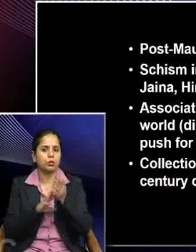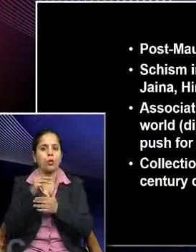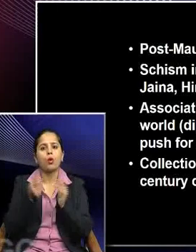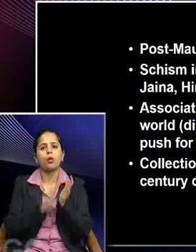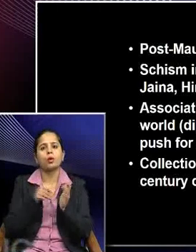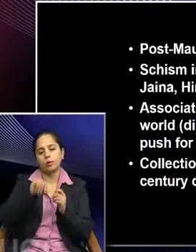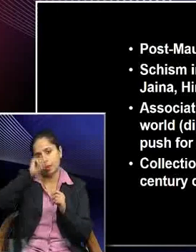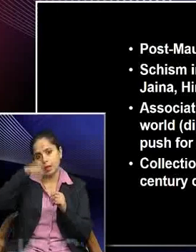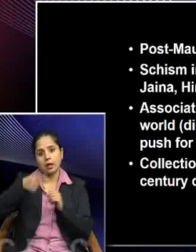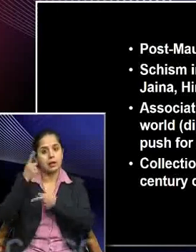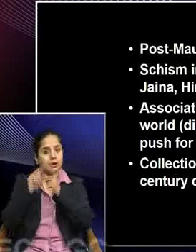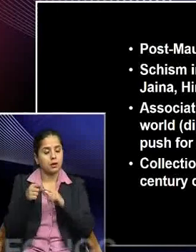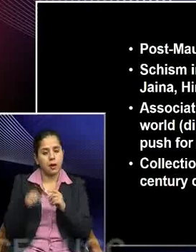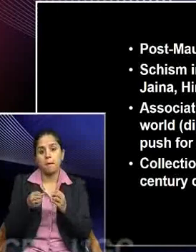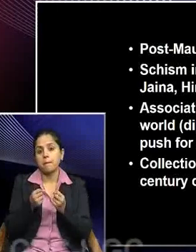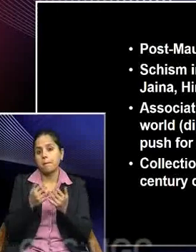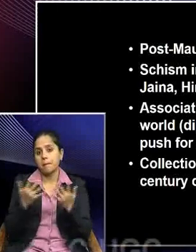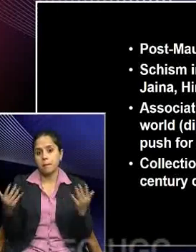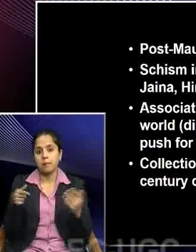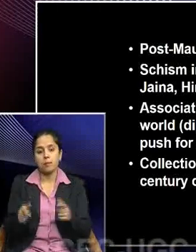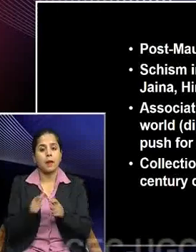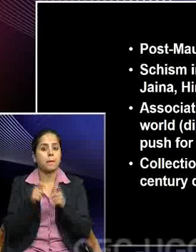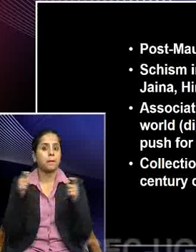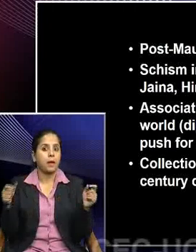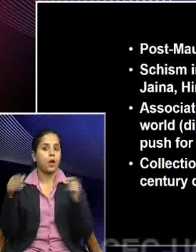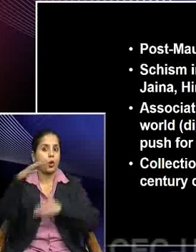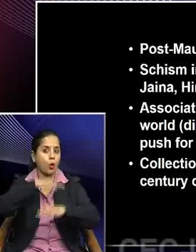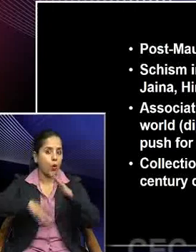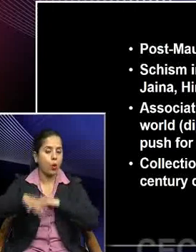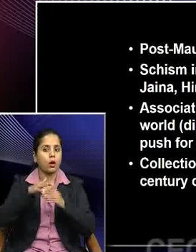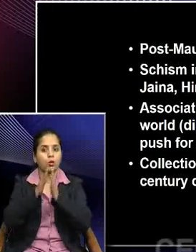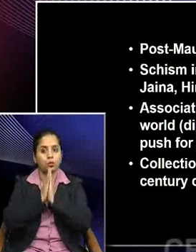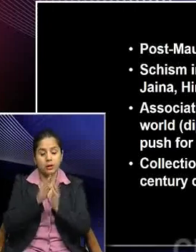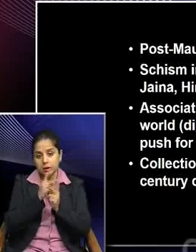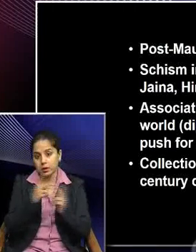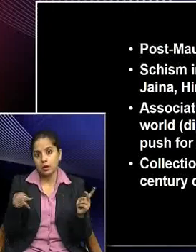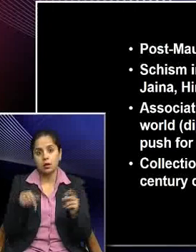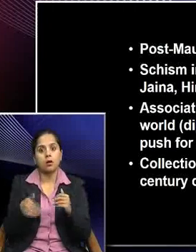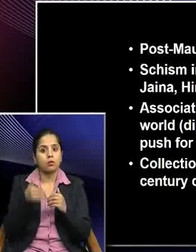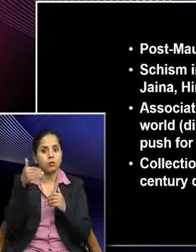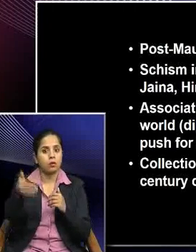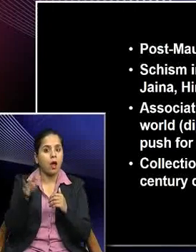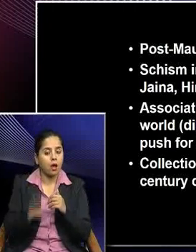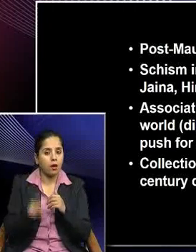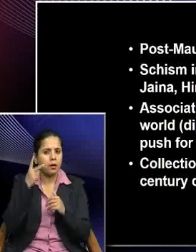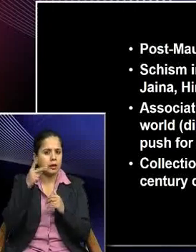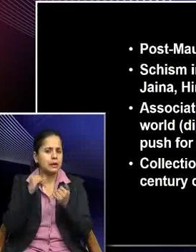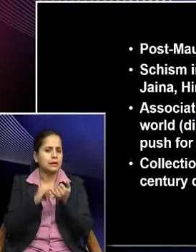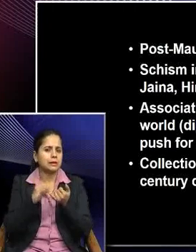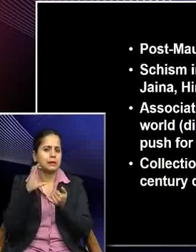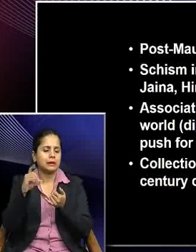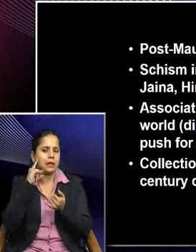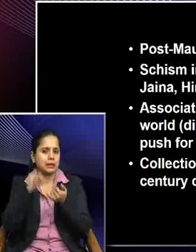that most of the big organized religions are undergoing schism. Schism here